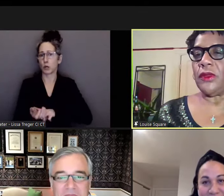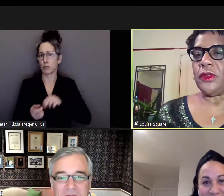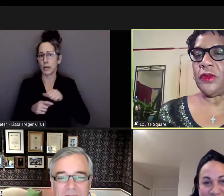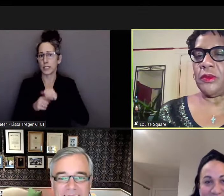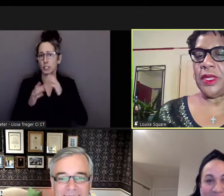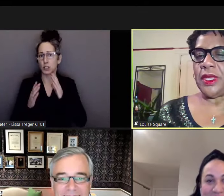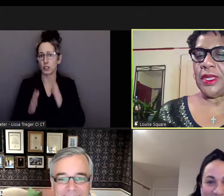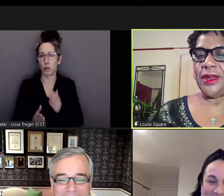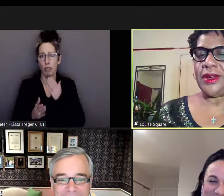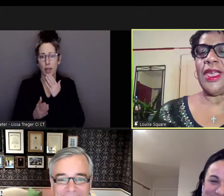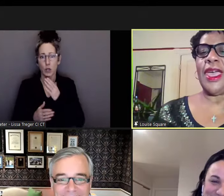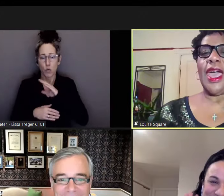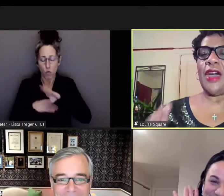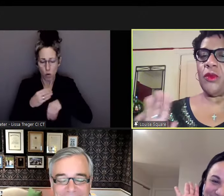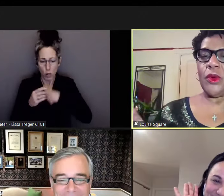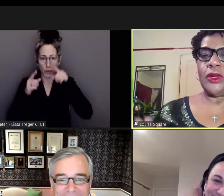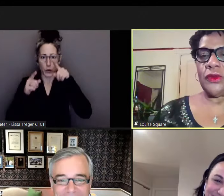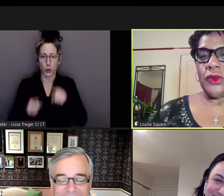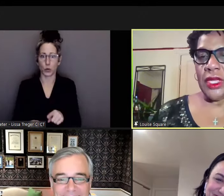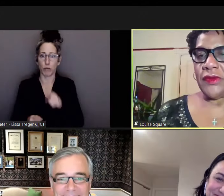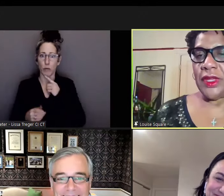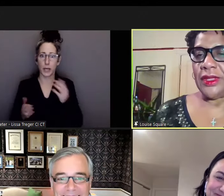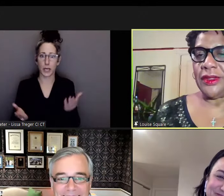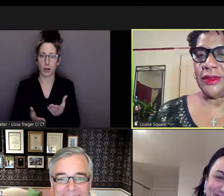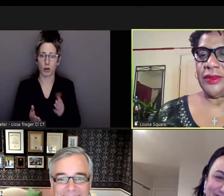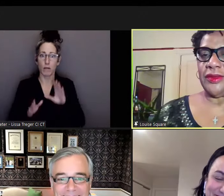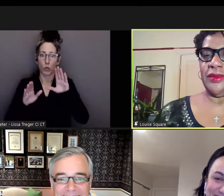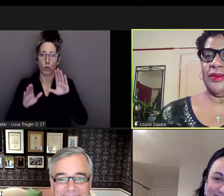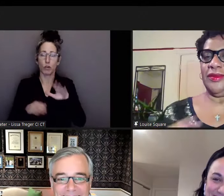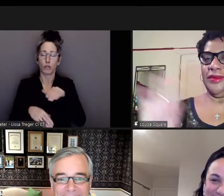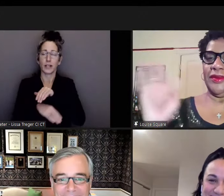you so much, all of you, for being here. Have a wonderful